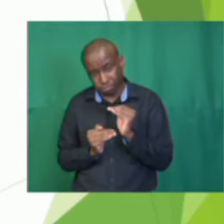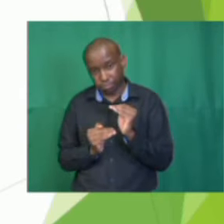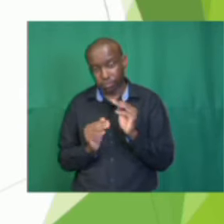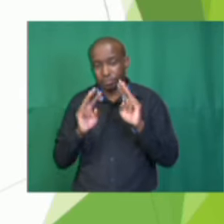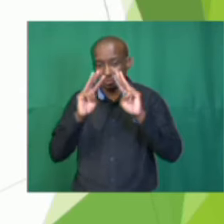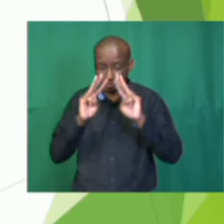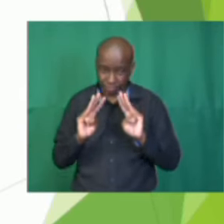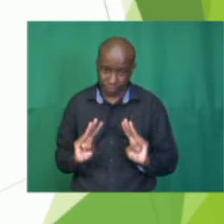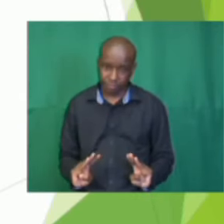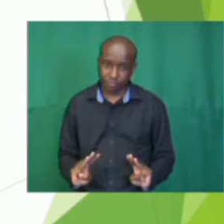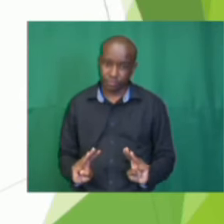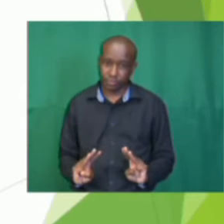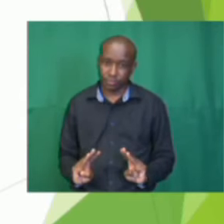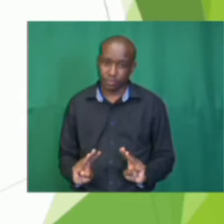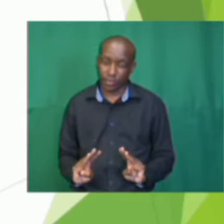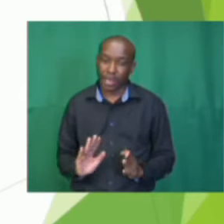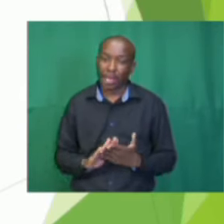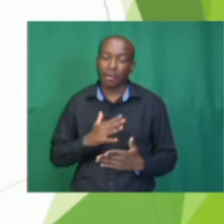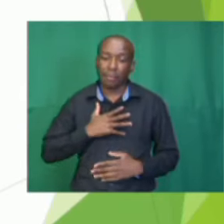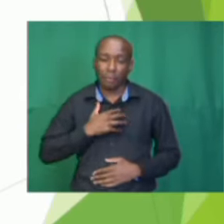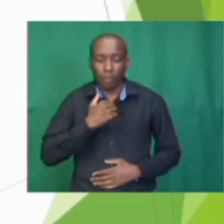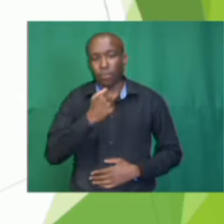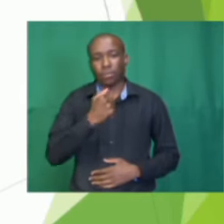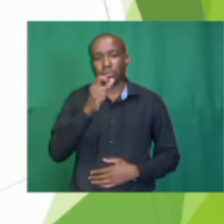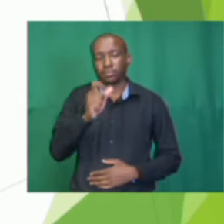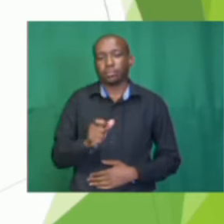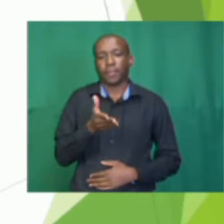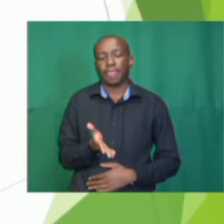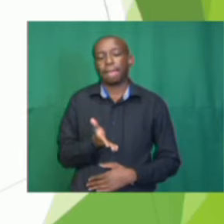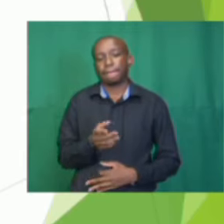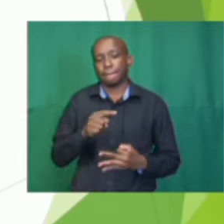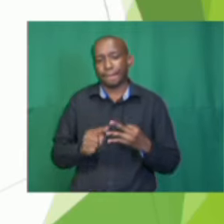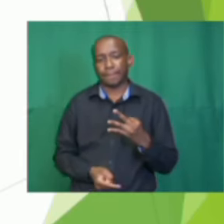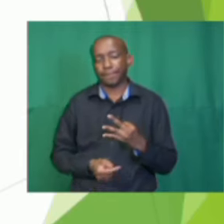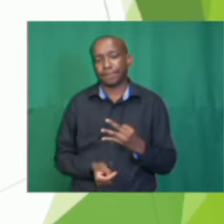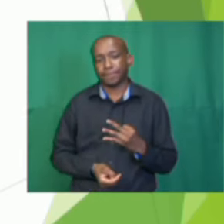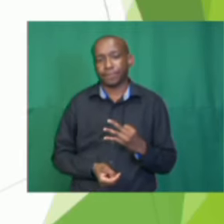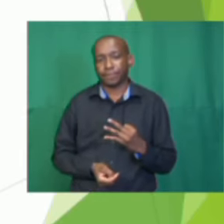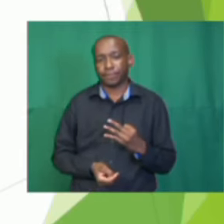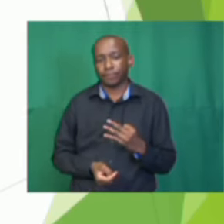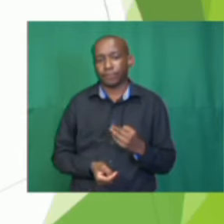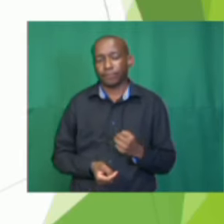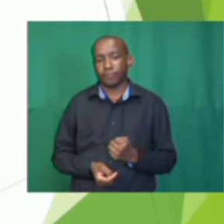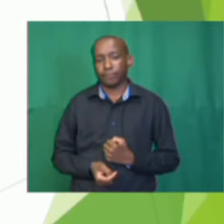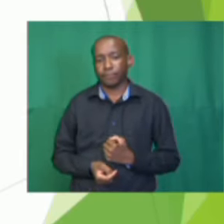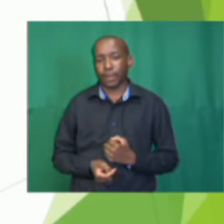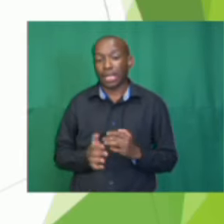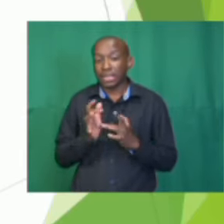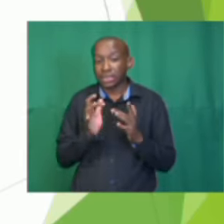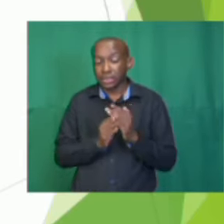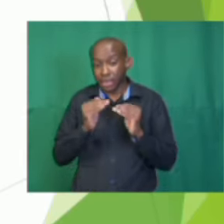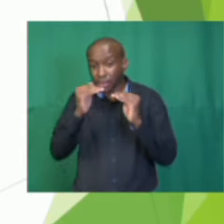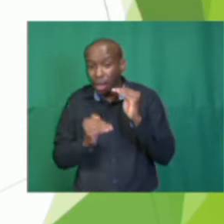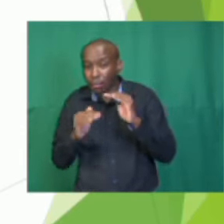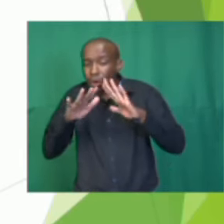peaceful, and bold person. How is Jesus Christ seen as a humble